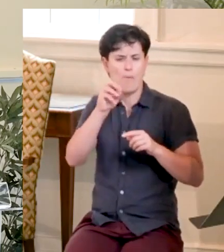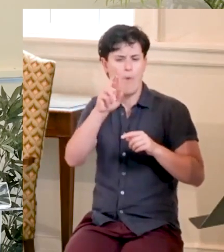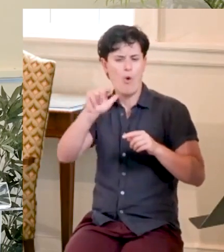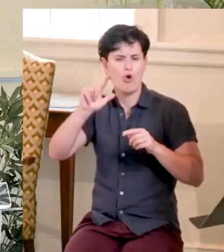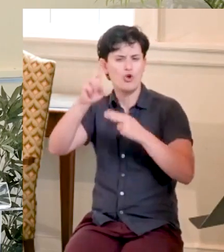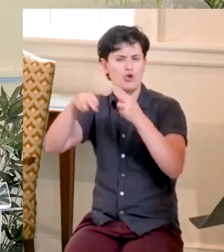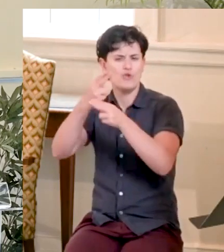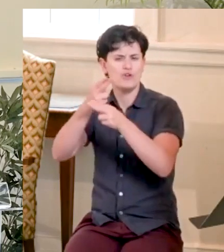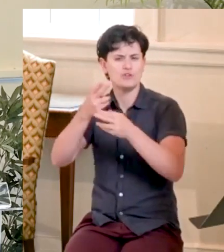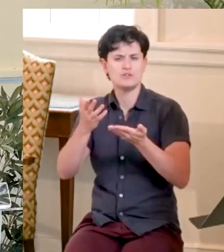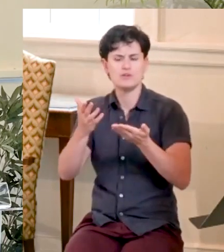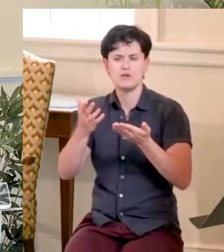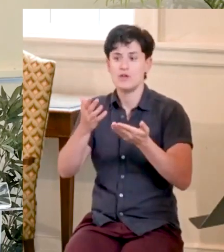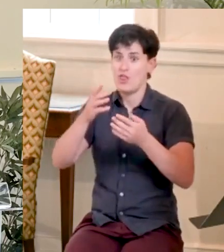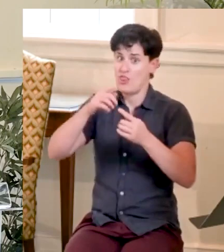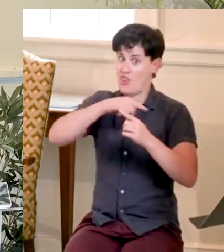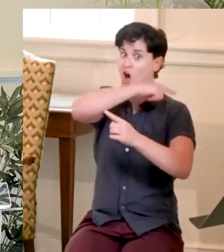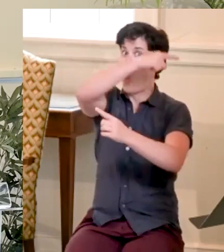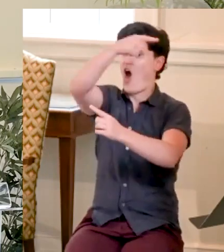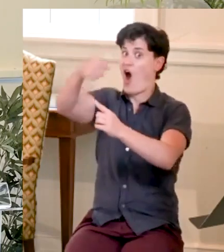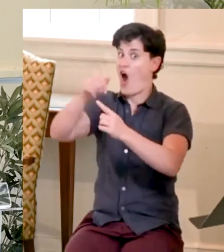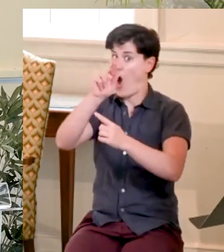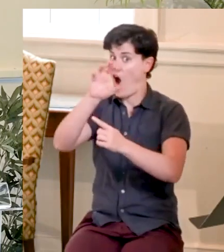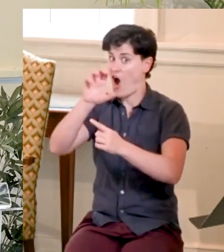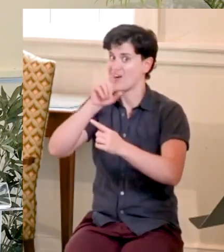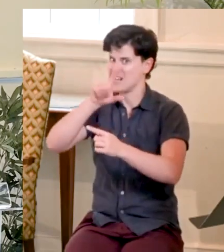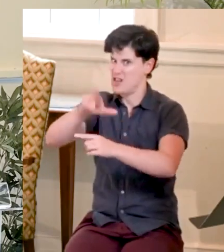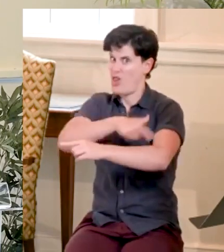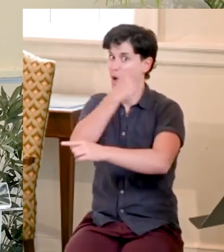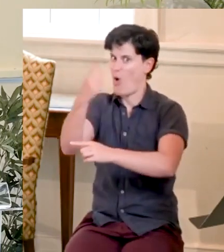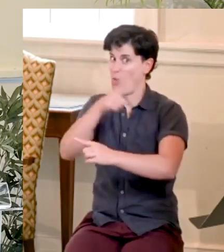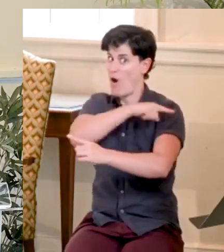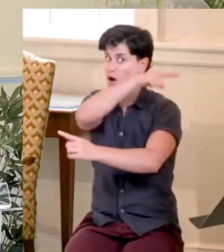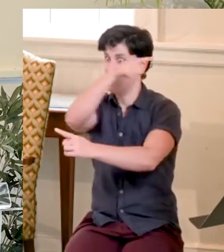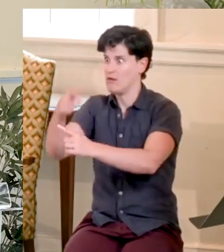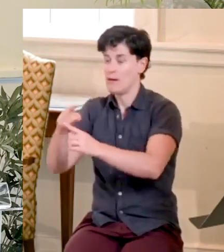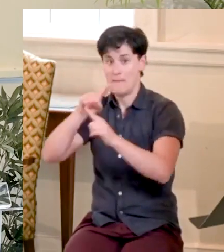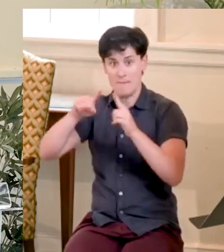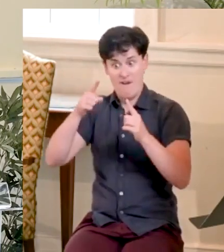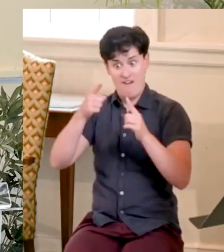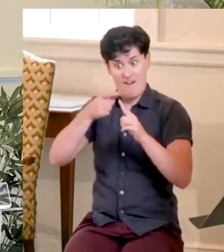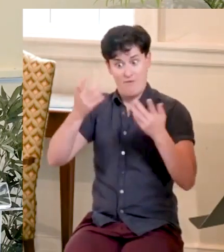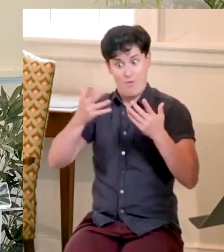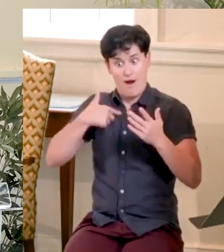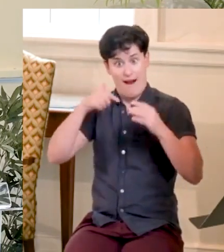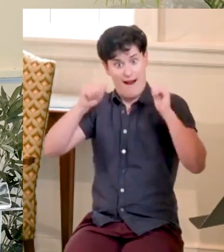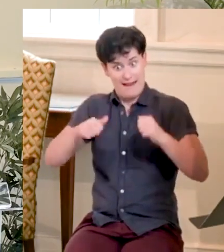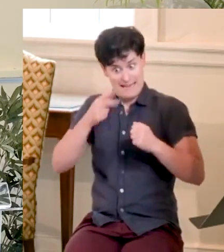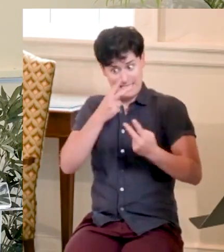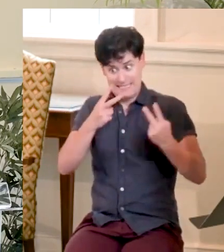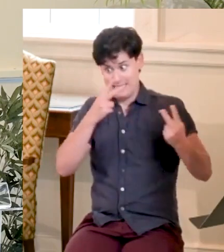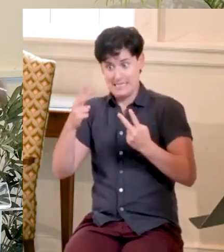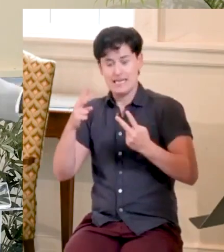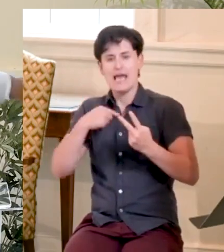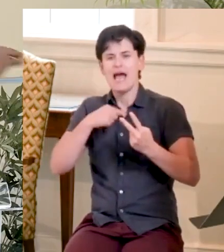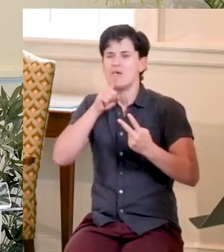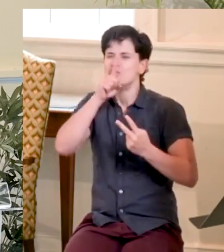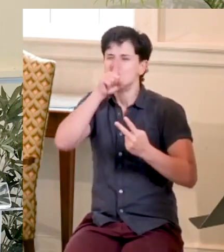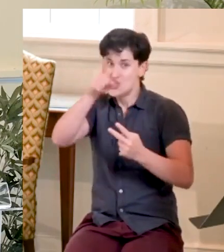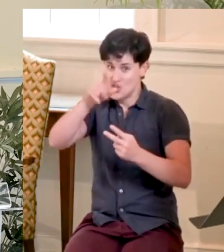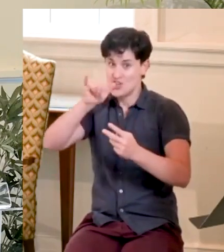arc is a long one, but from what I can see, I am sure it bends